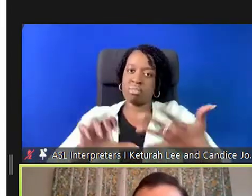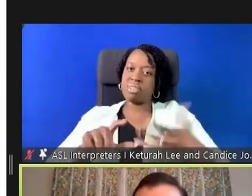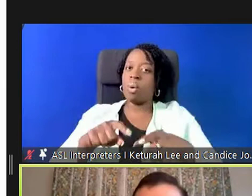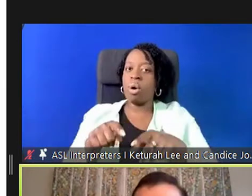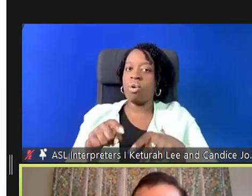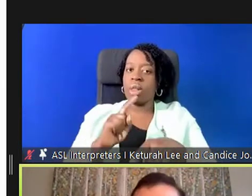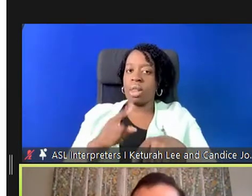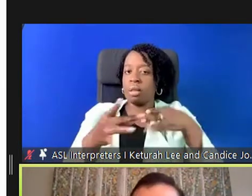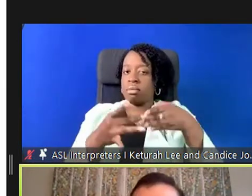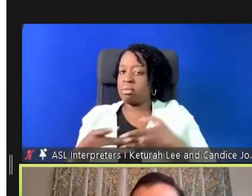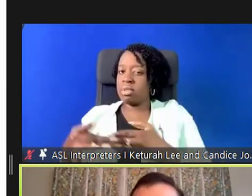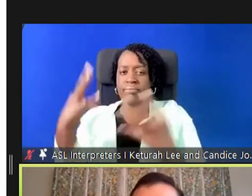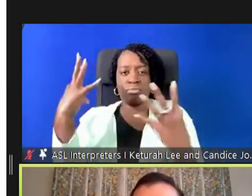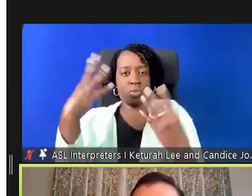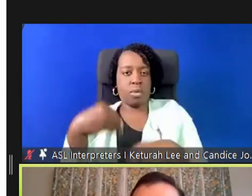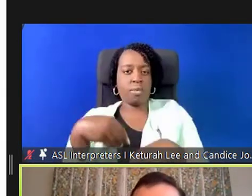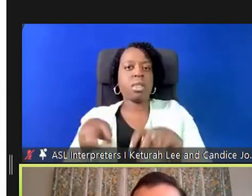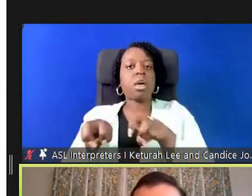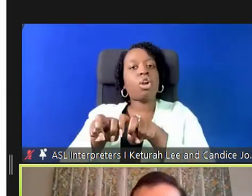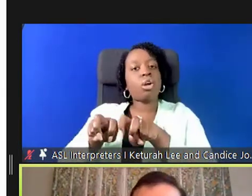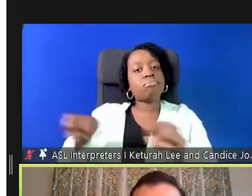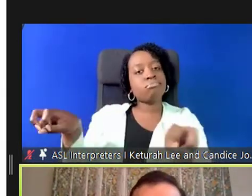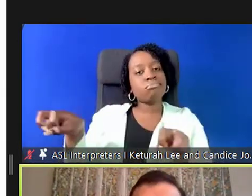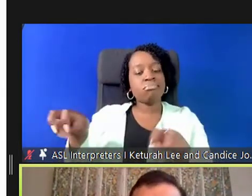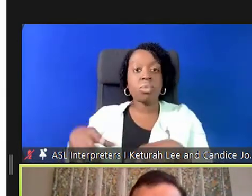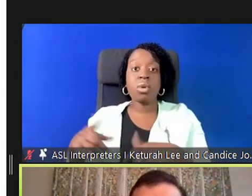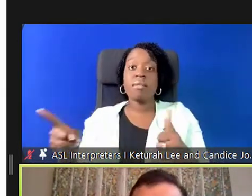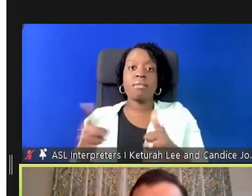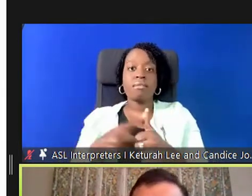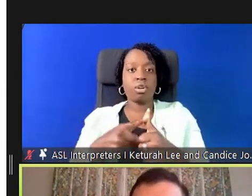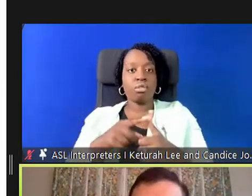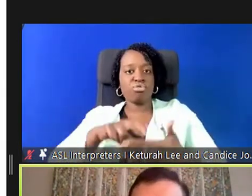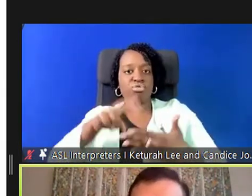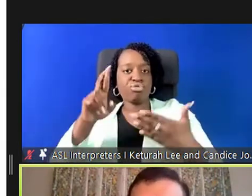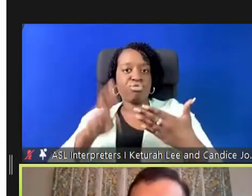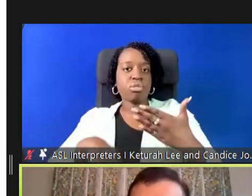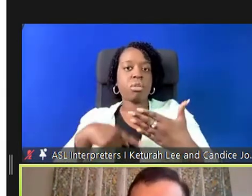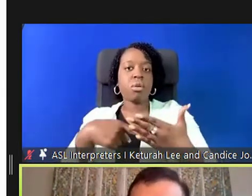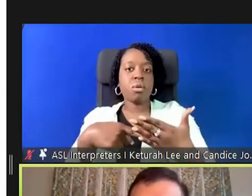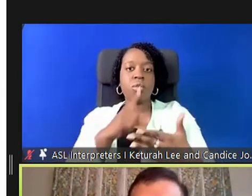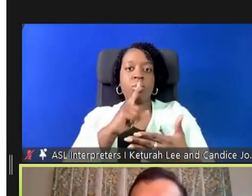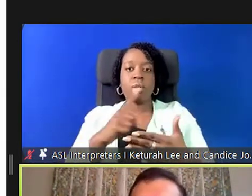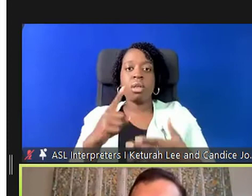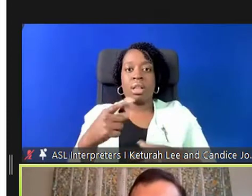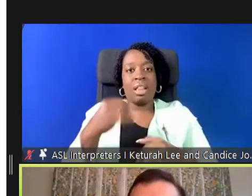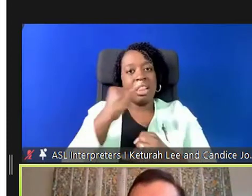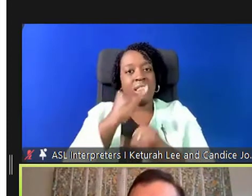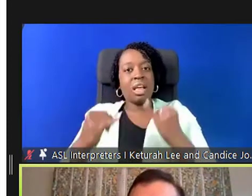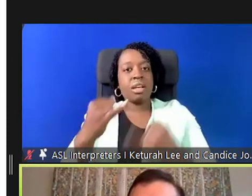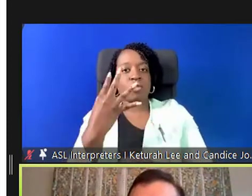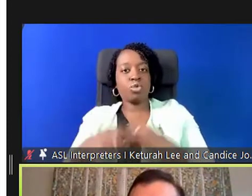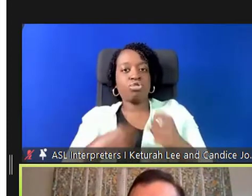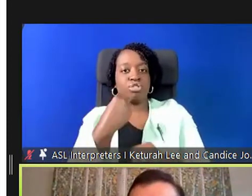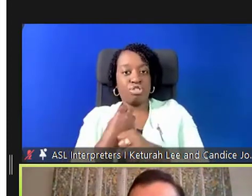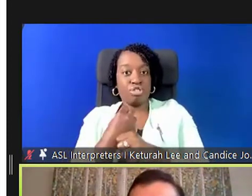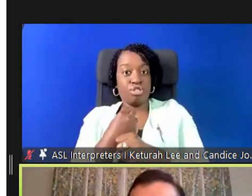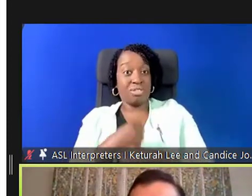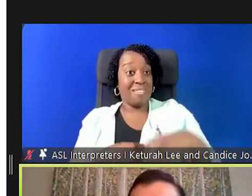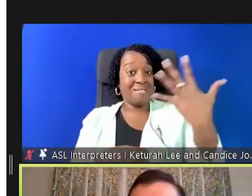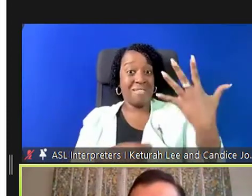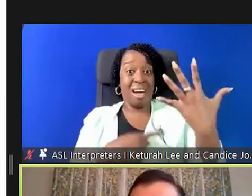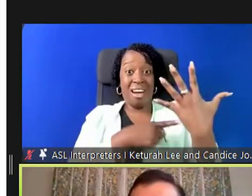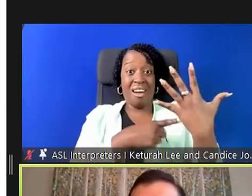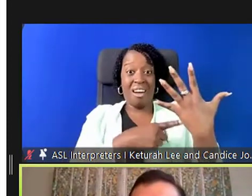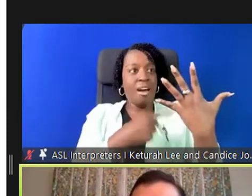discussion. Our first finding was the prevalence in the last 4 years of life. 1 in 5 older adults were